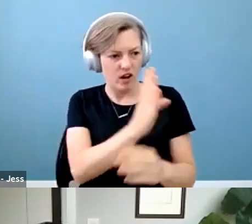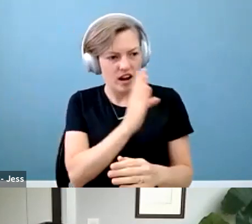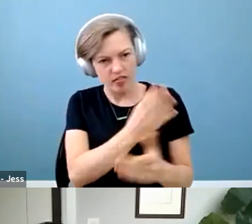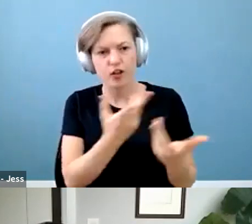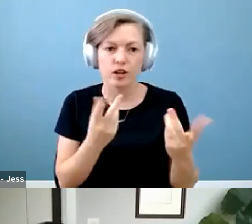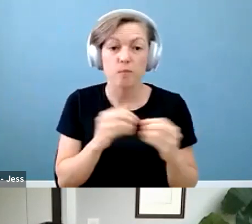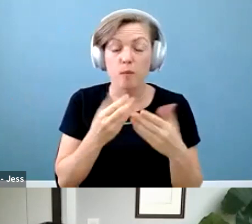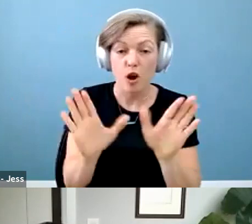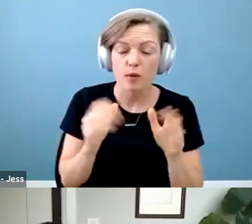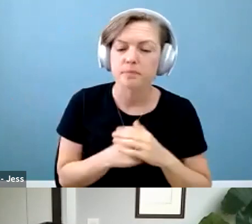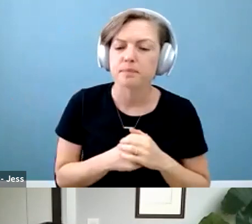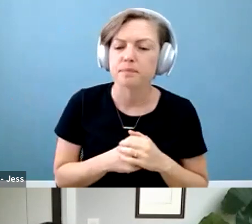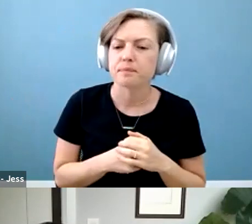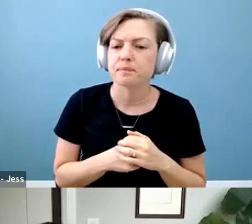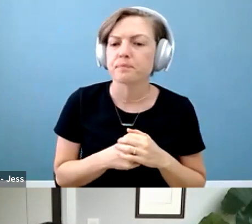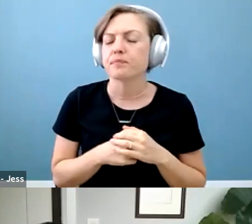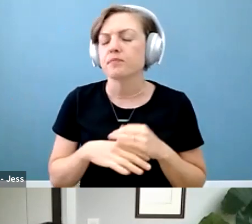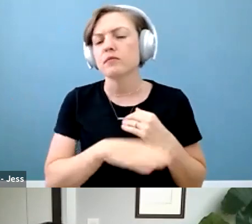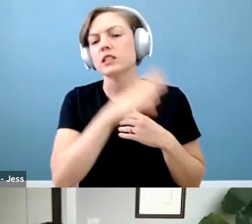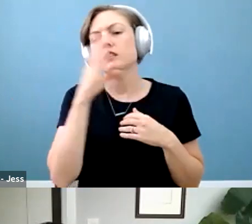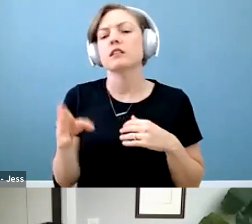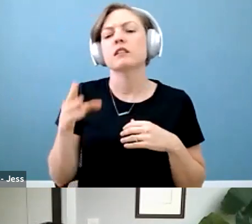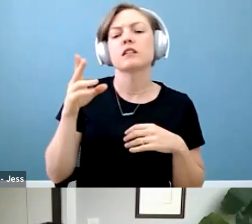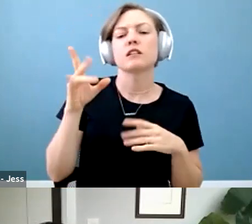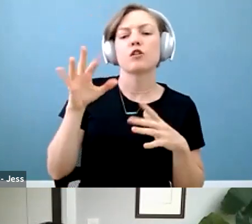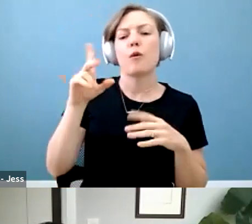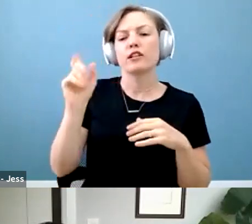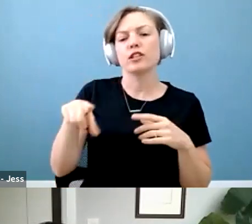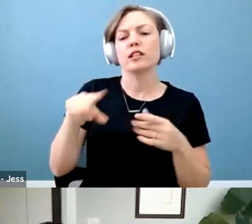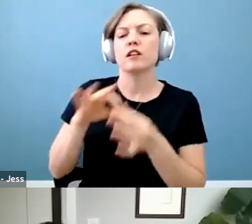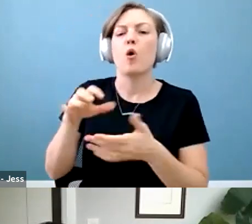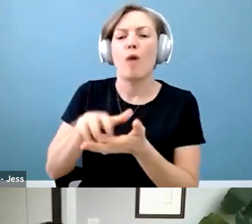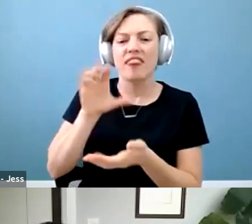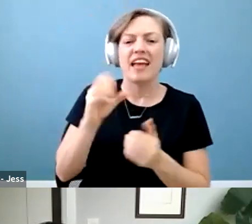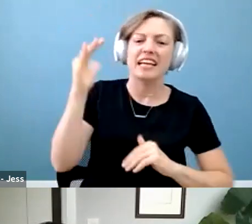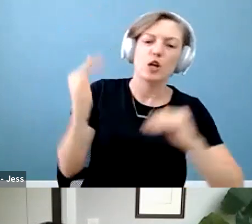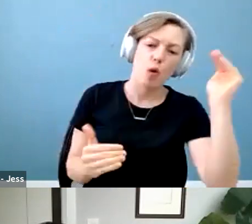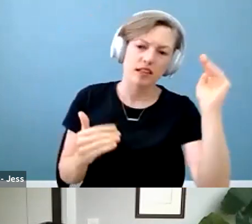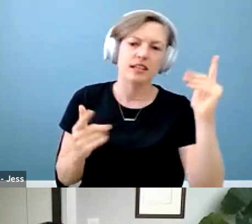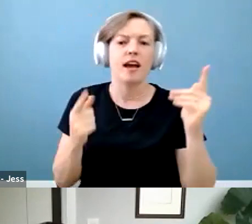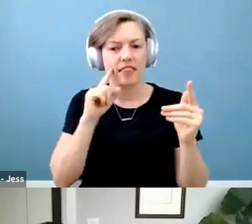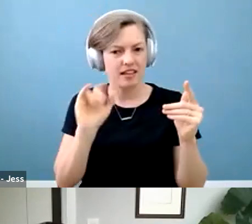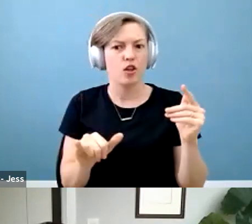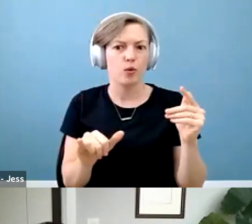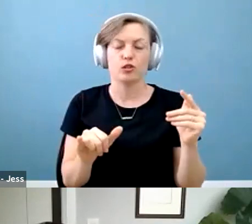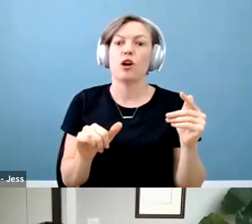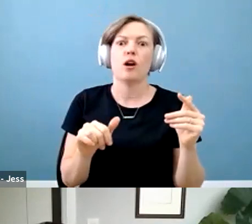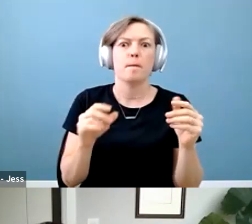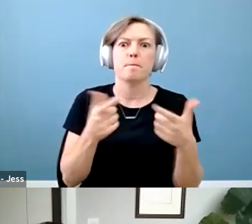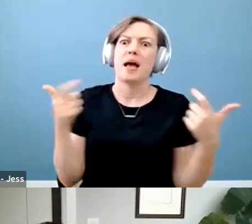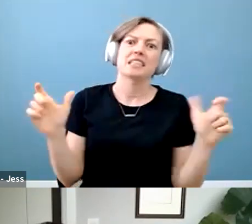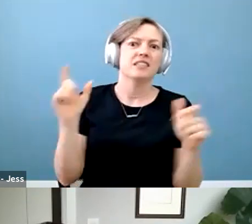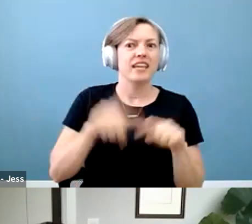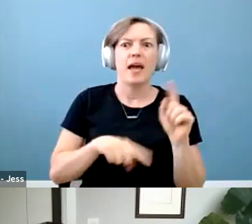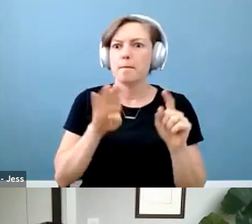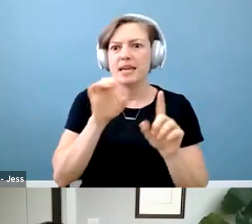broadly. As to the questions of wealth and inequality, I think that those are massive and cannot be